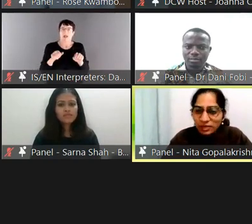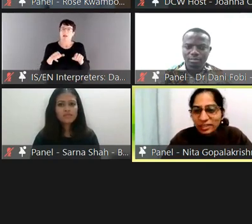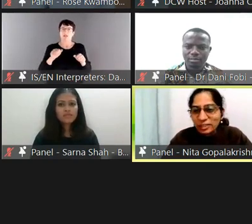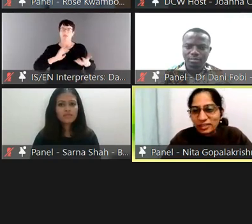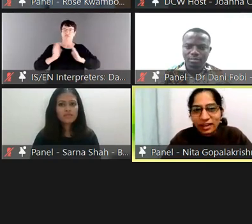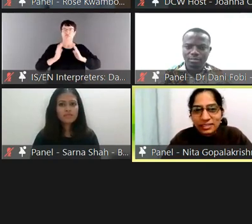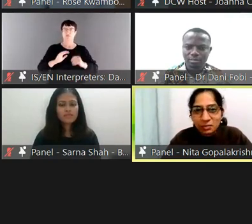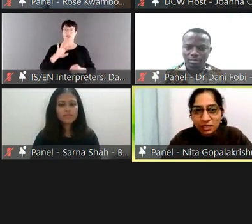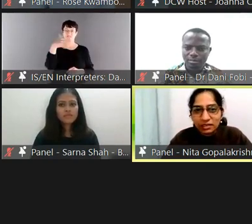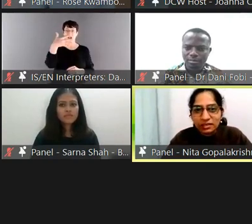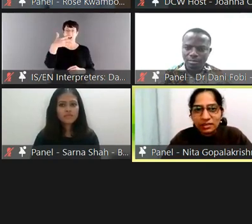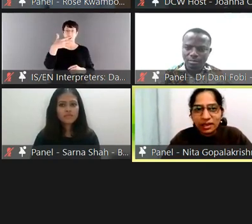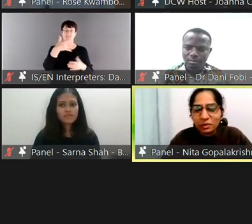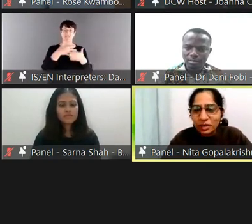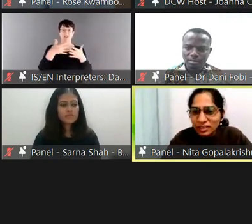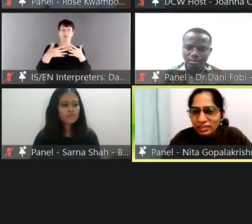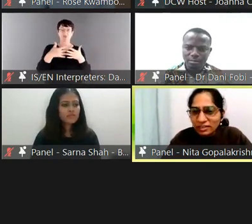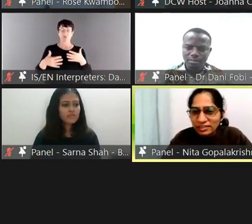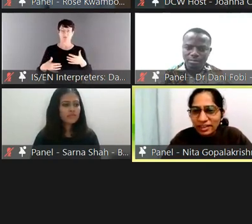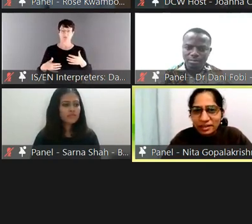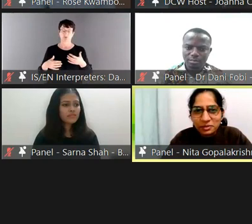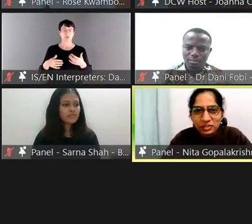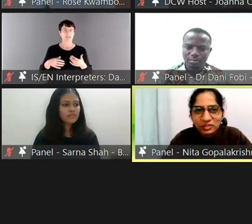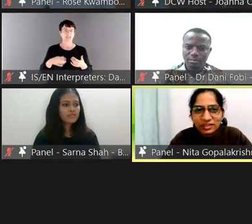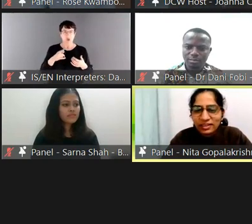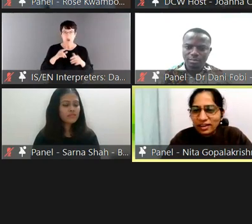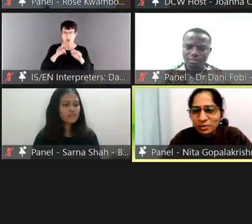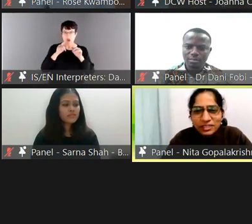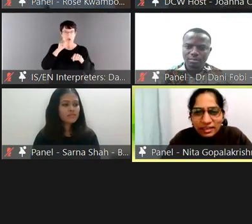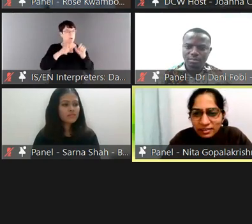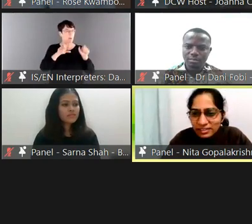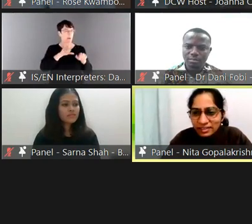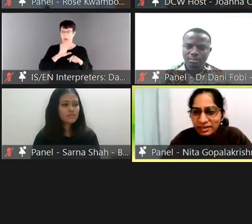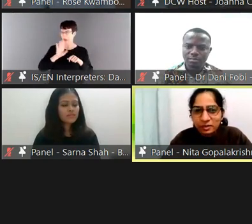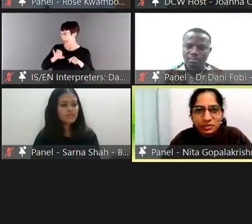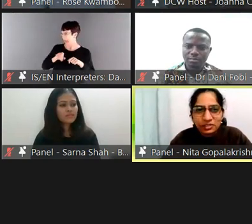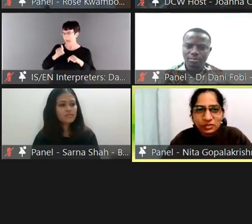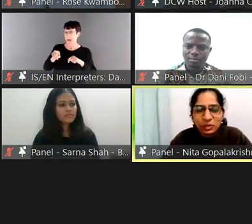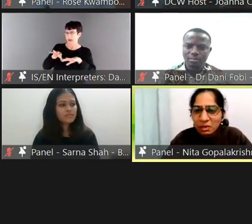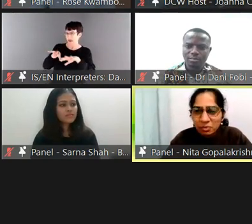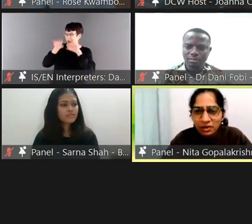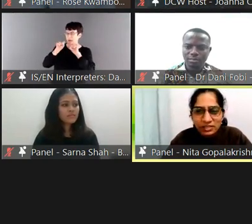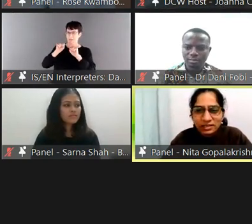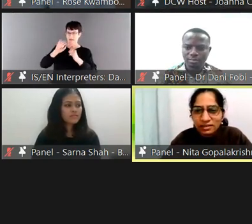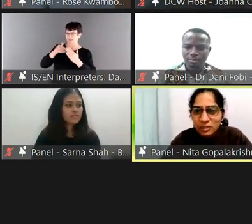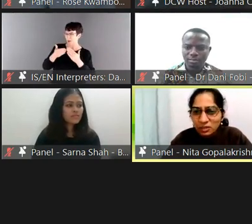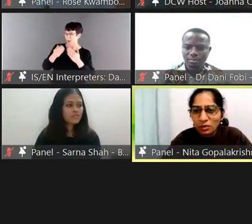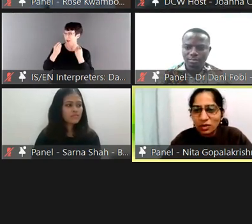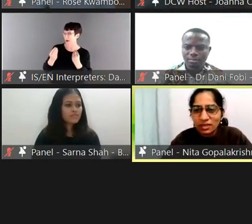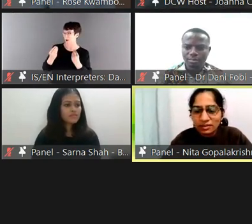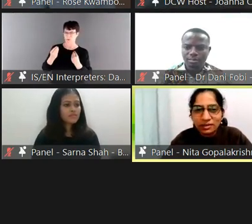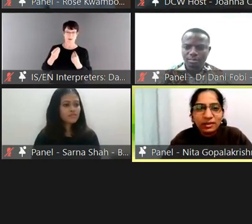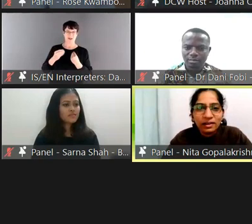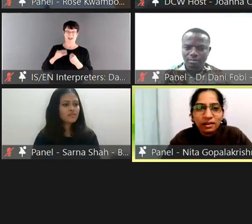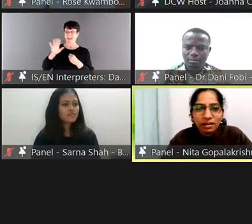many people actually ask me how I really learned language. How did I learn sign language? When my parents can't speak